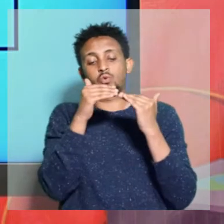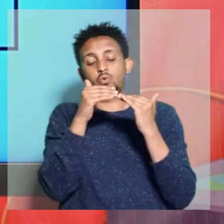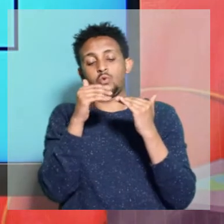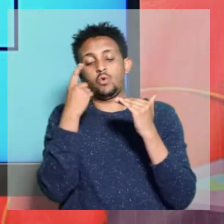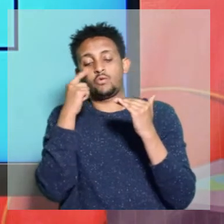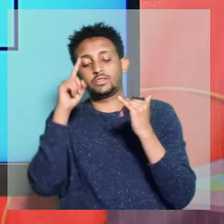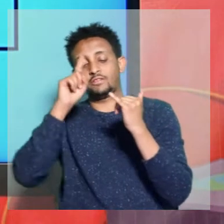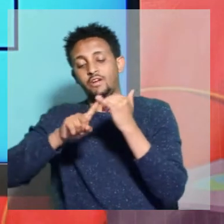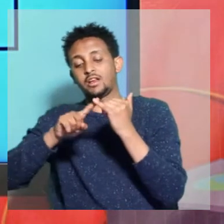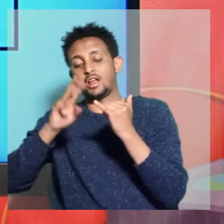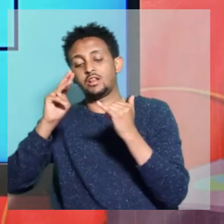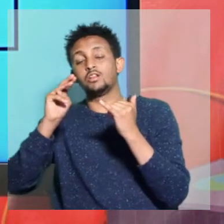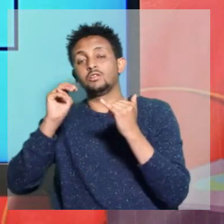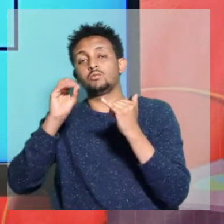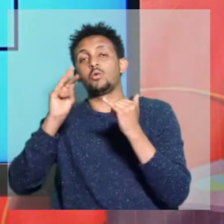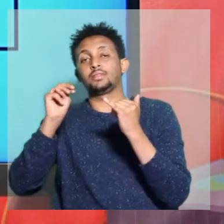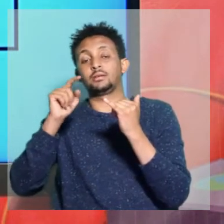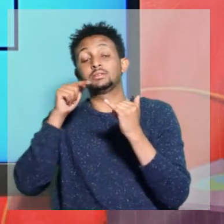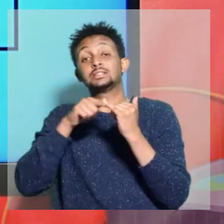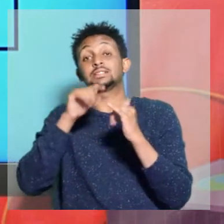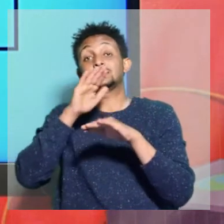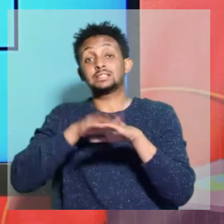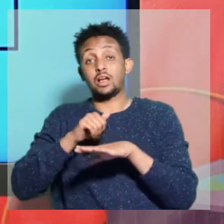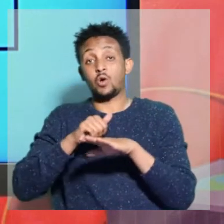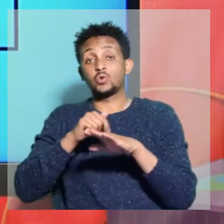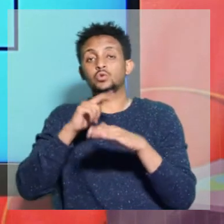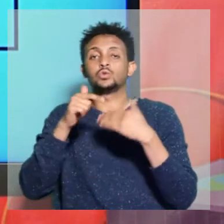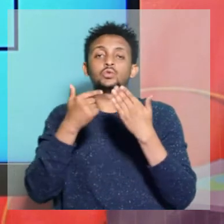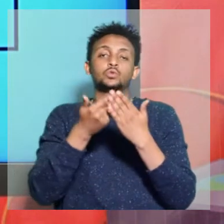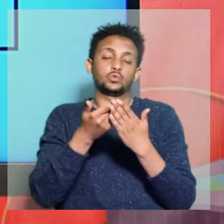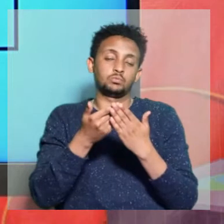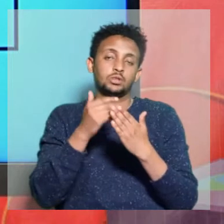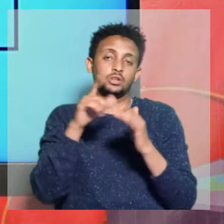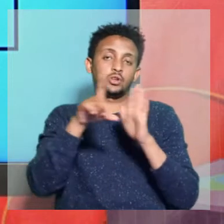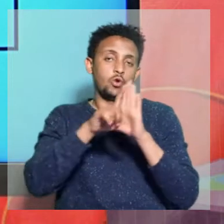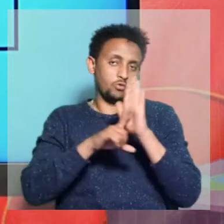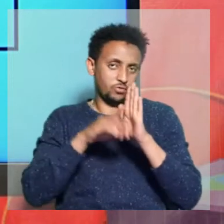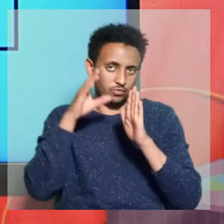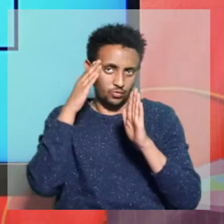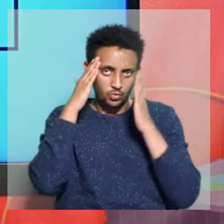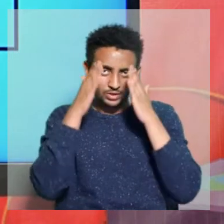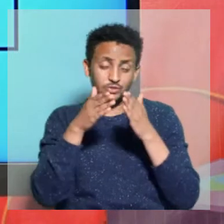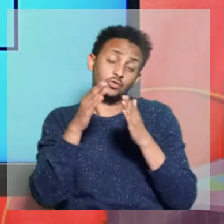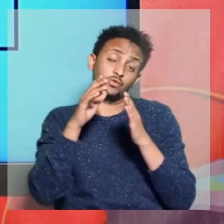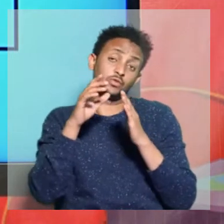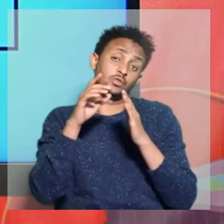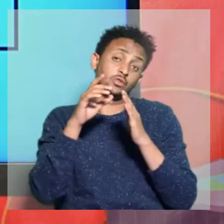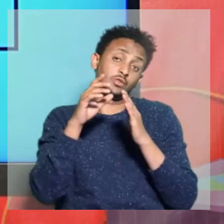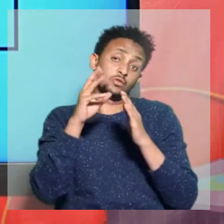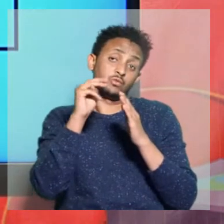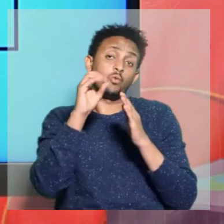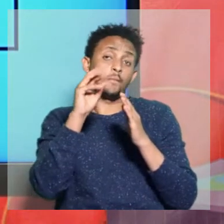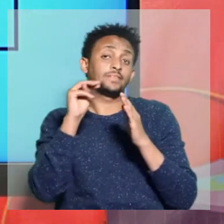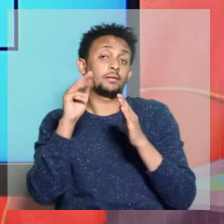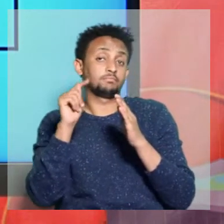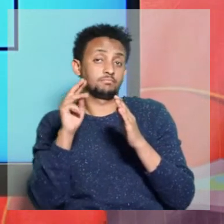of the final momentum. This is known to be the law of conservation of momentum. So for a law of conservation